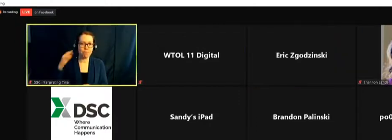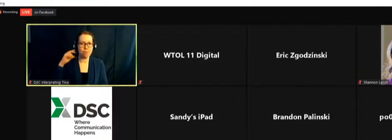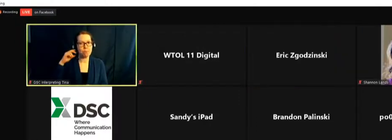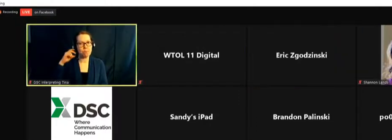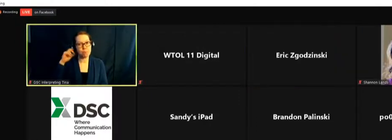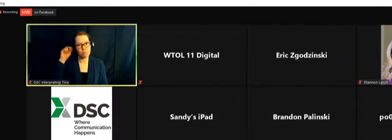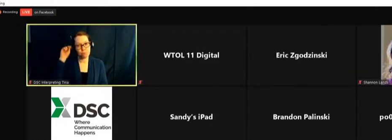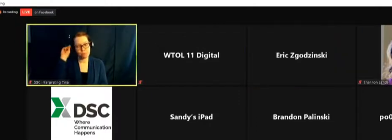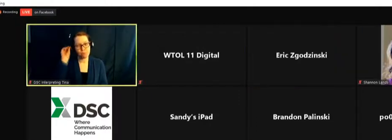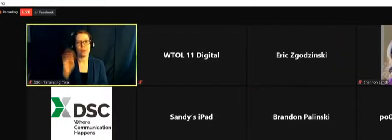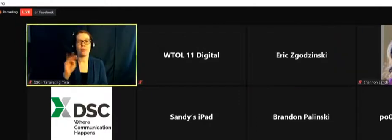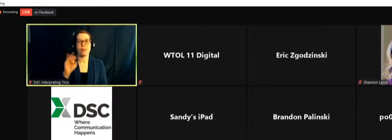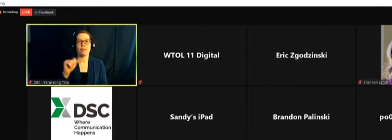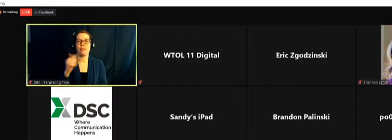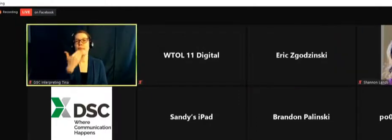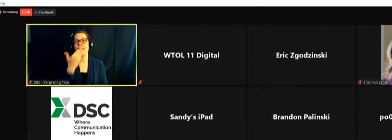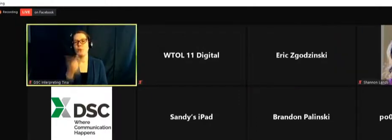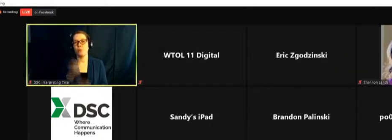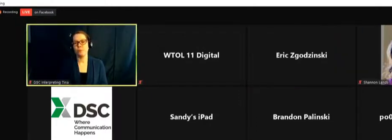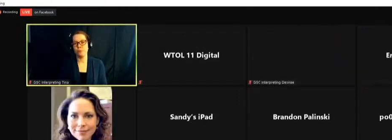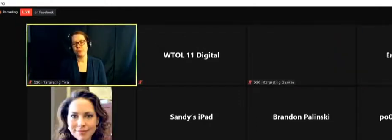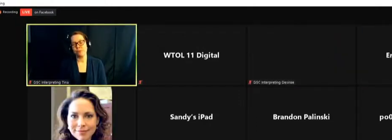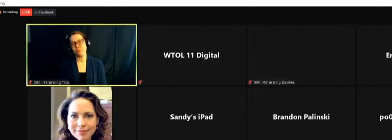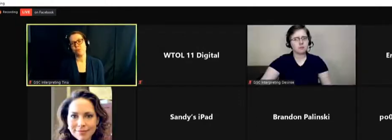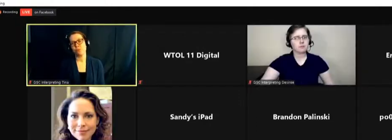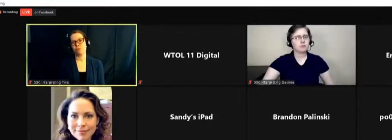Okay, thank you.